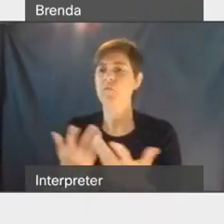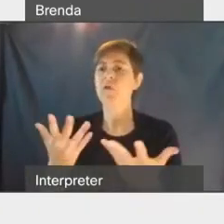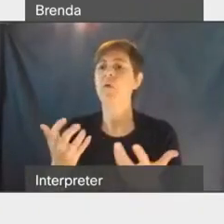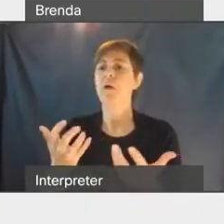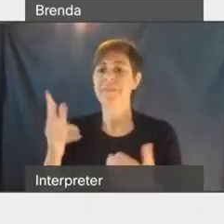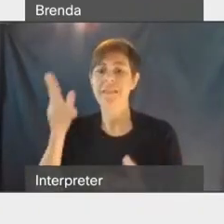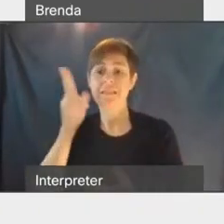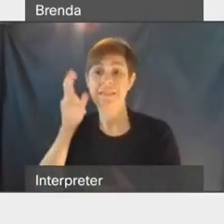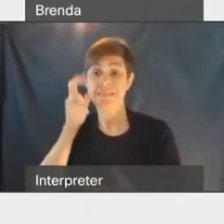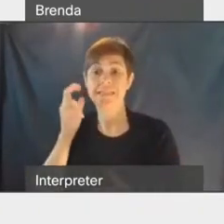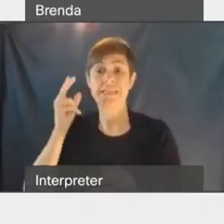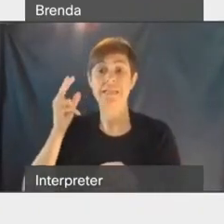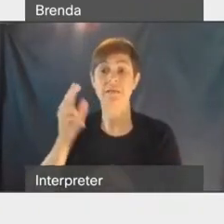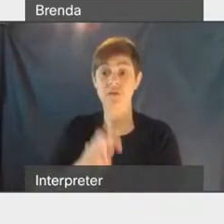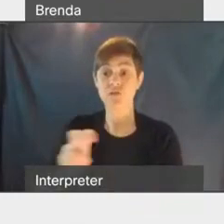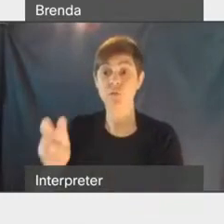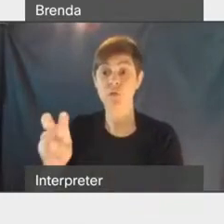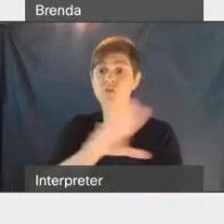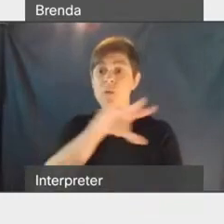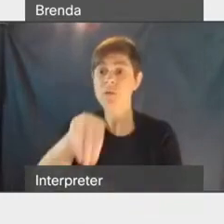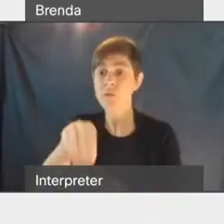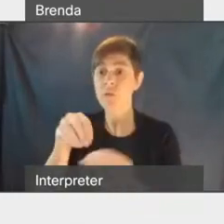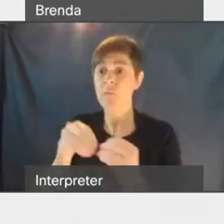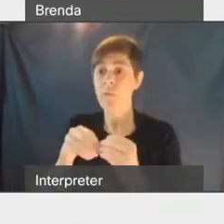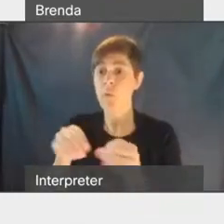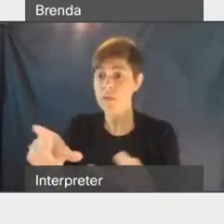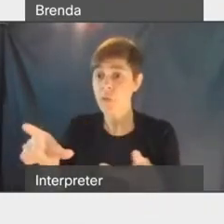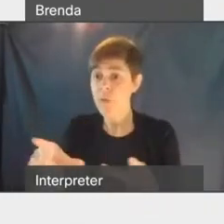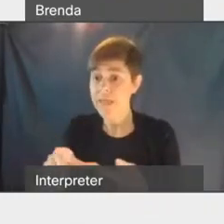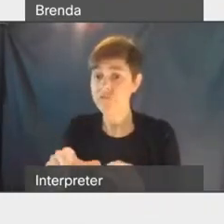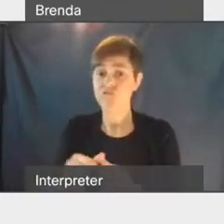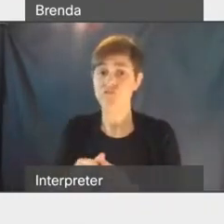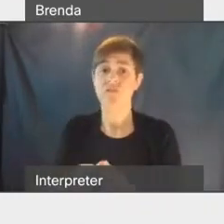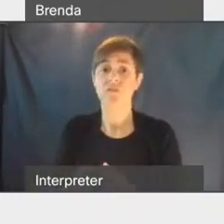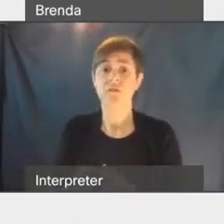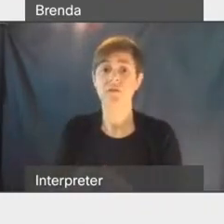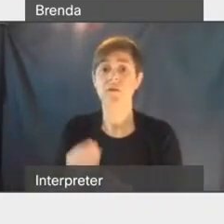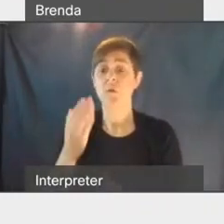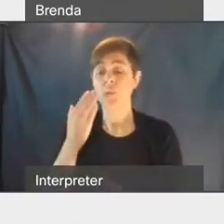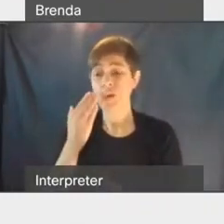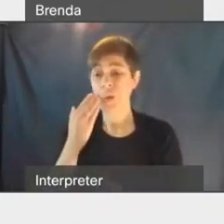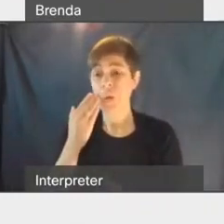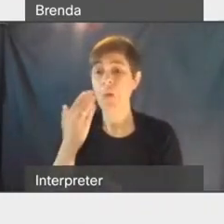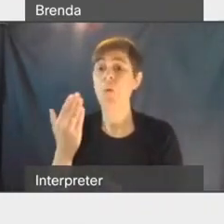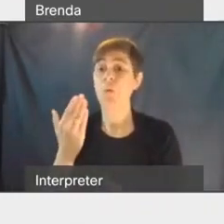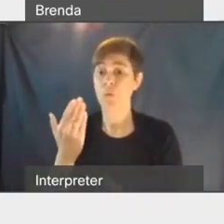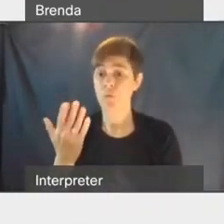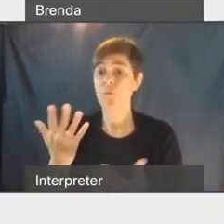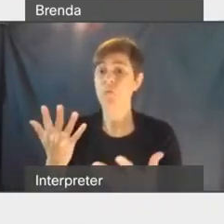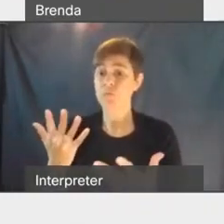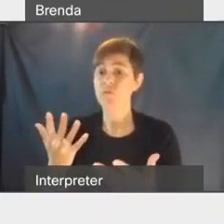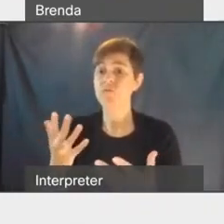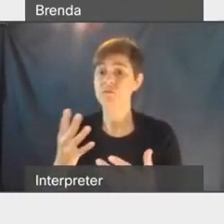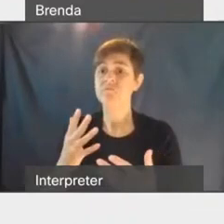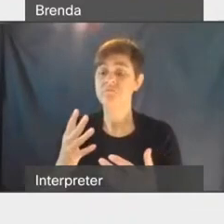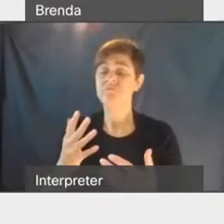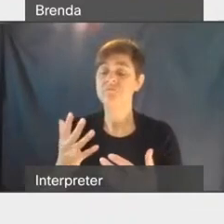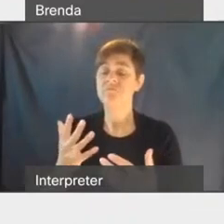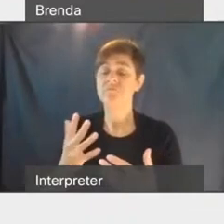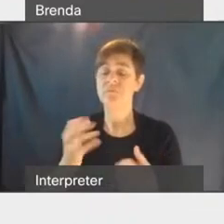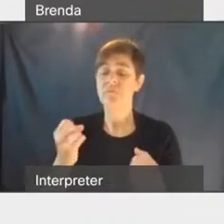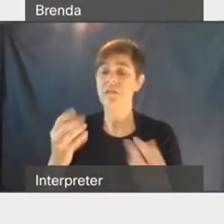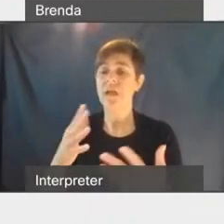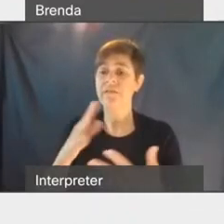locations, clear and timely communication of schedules and procedures, increased transparency of the process,